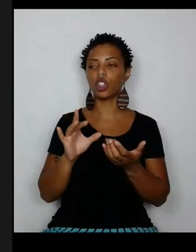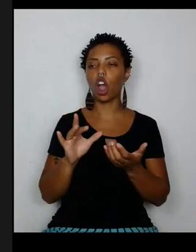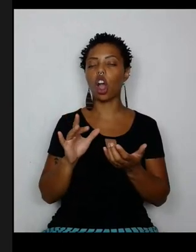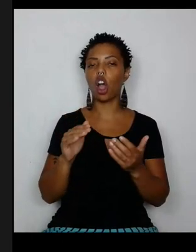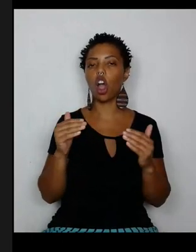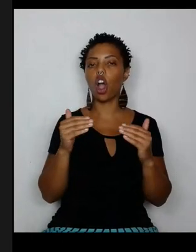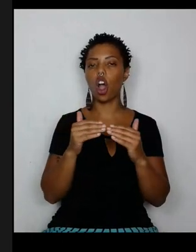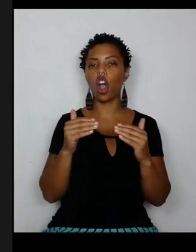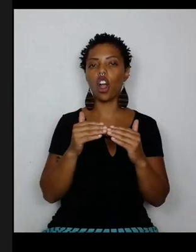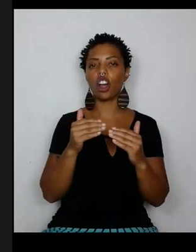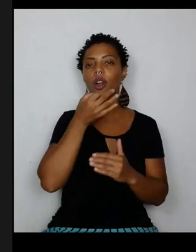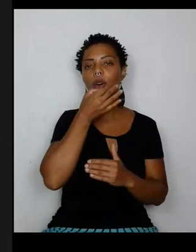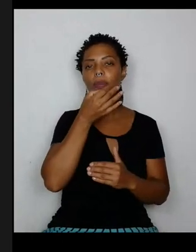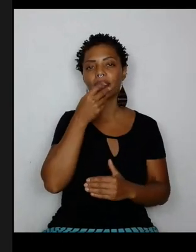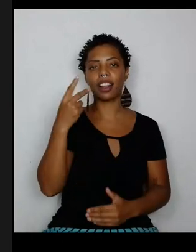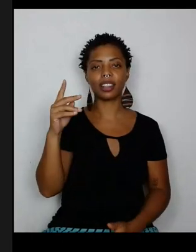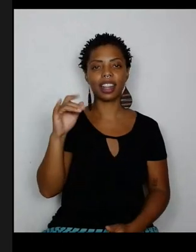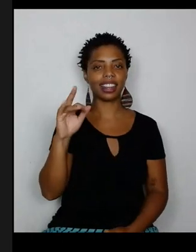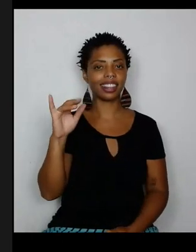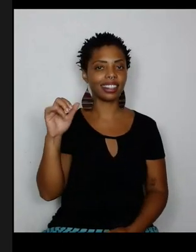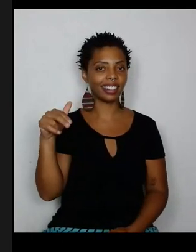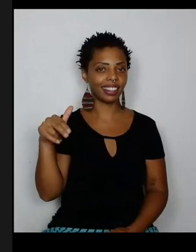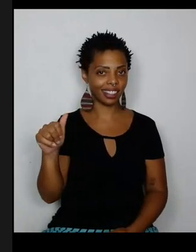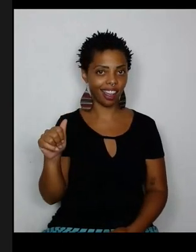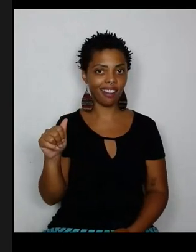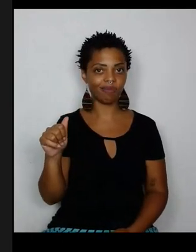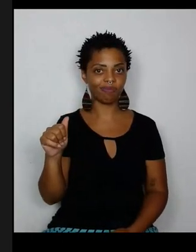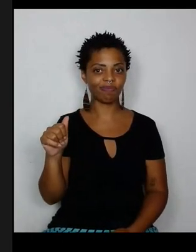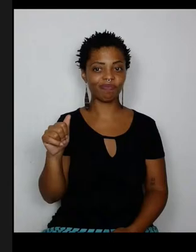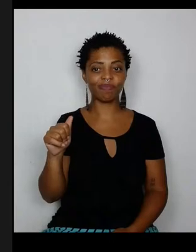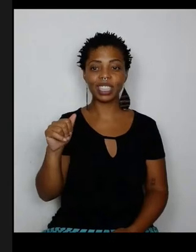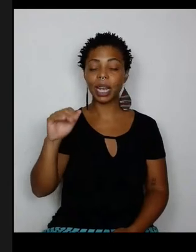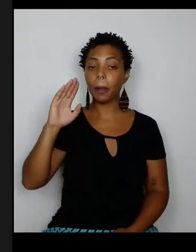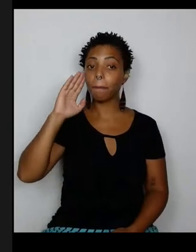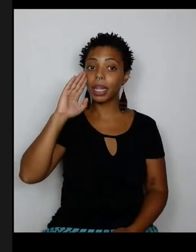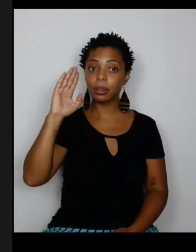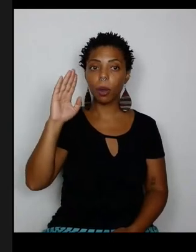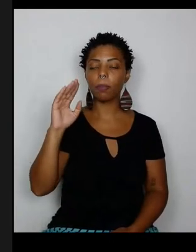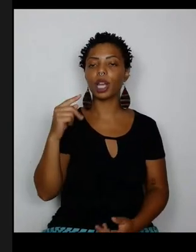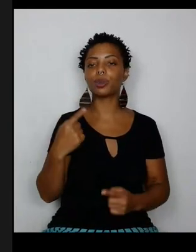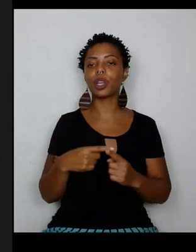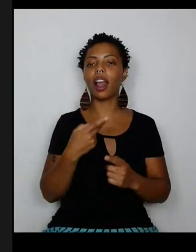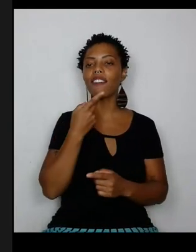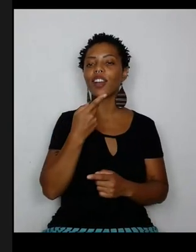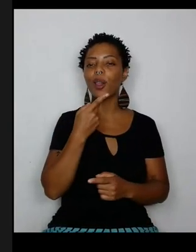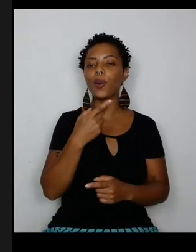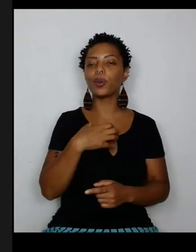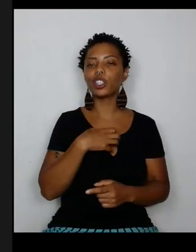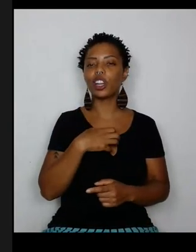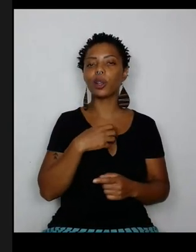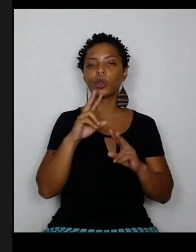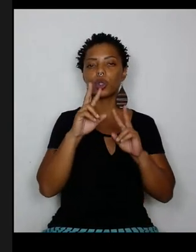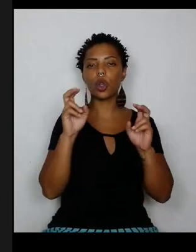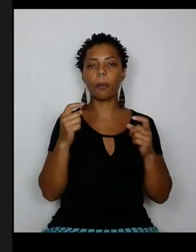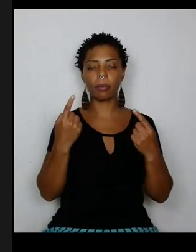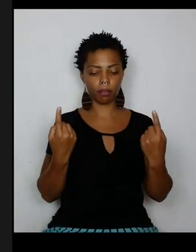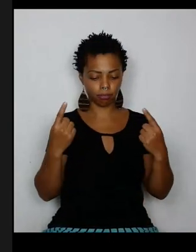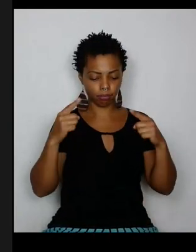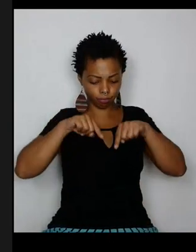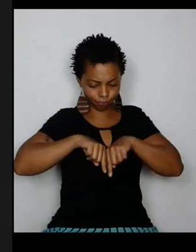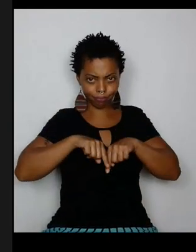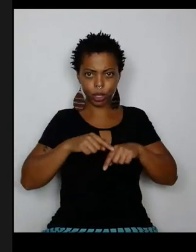it in particular that emphasis on on duality and which as she said really